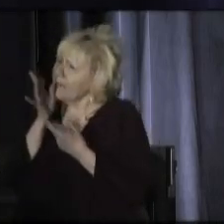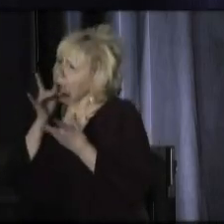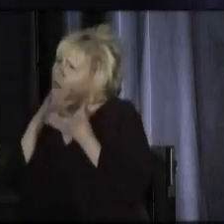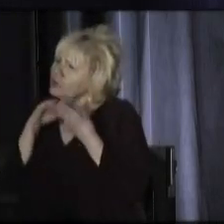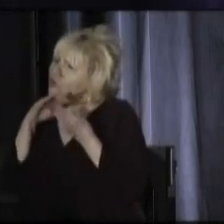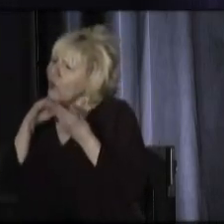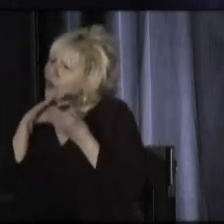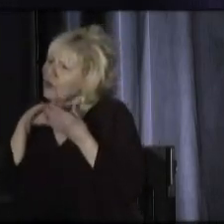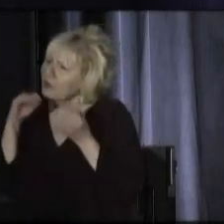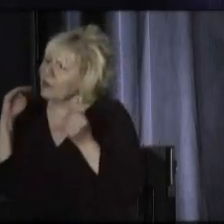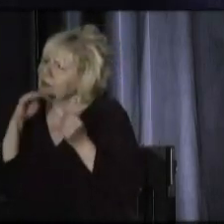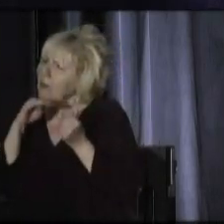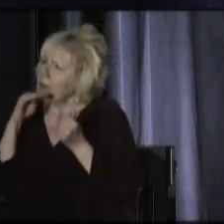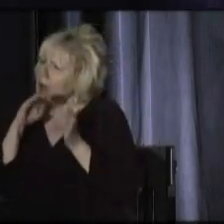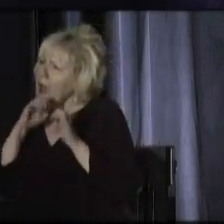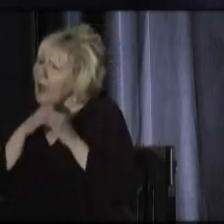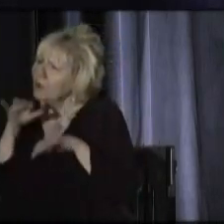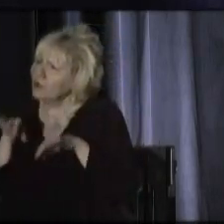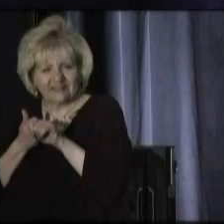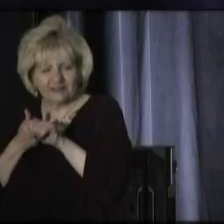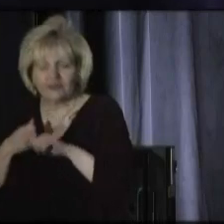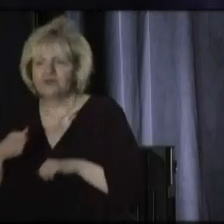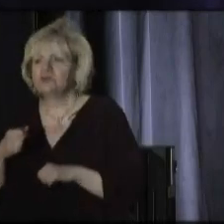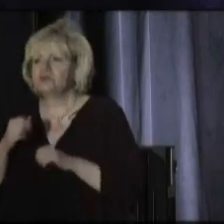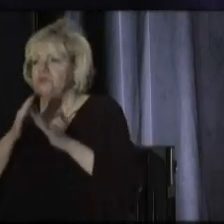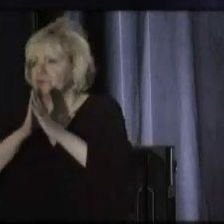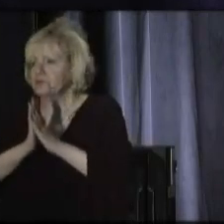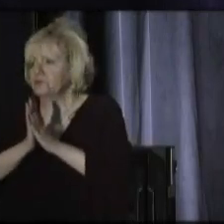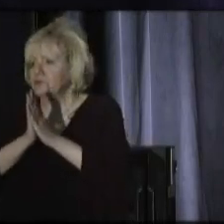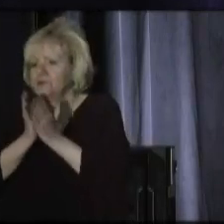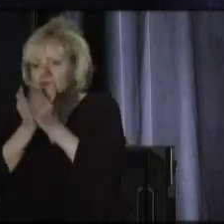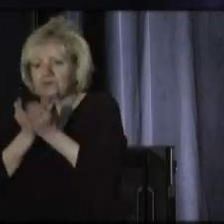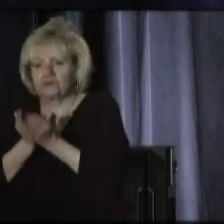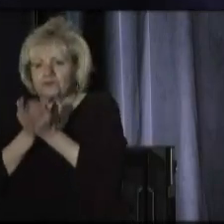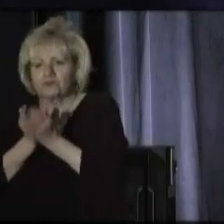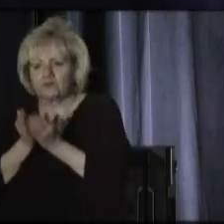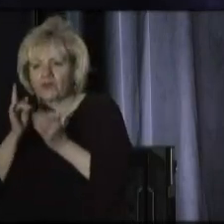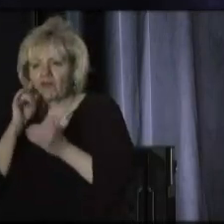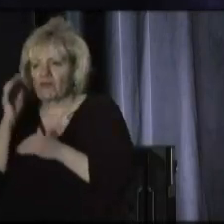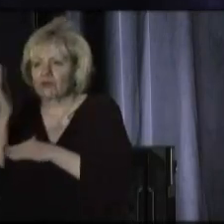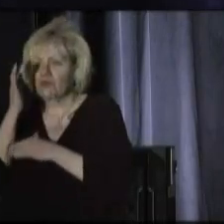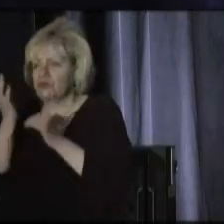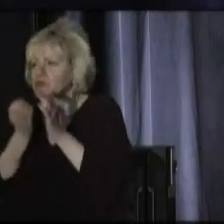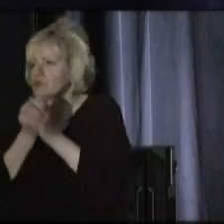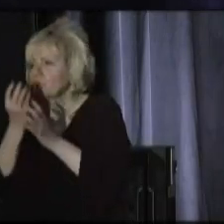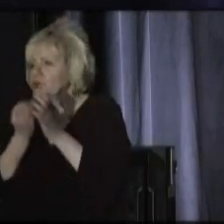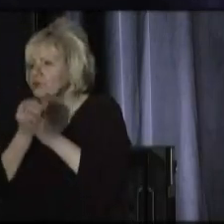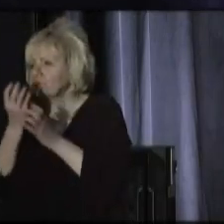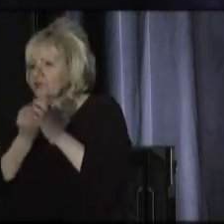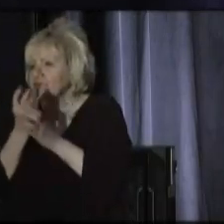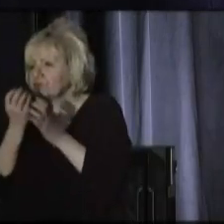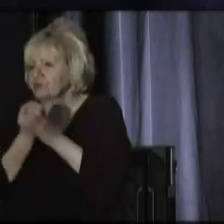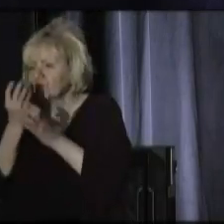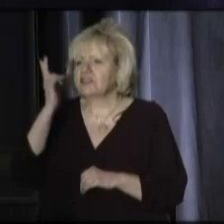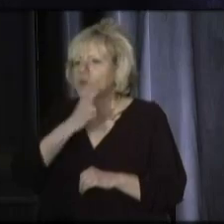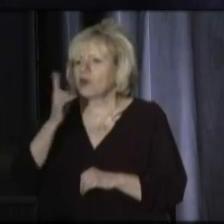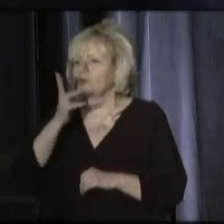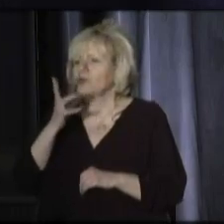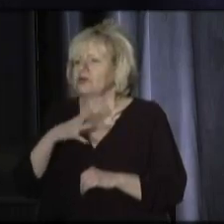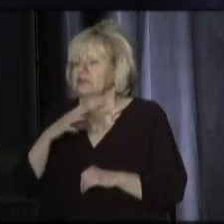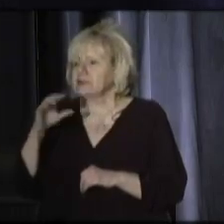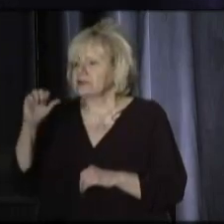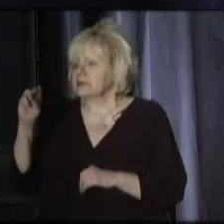tuck a finger in, to prove it was real. It could be drawn on or stitched onto her stomach by her mother, a fake flap of